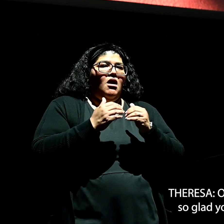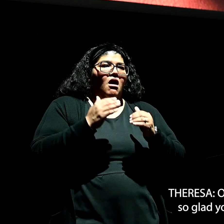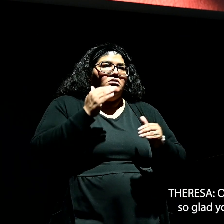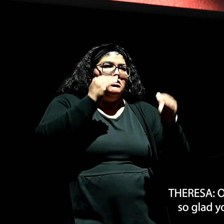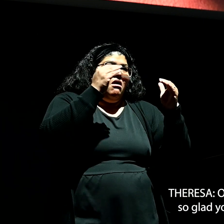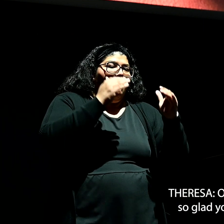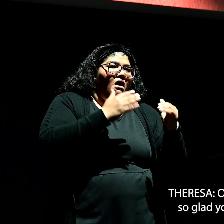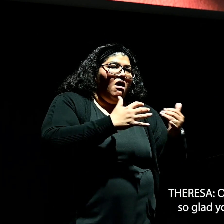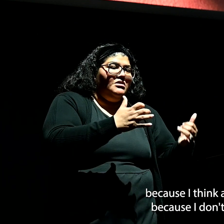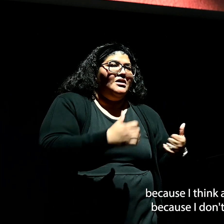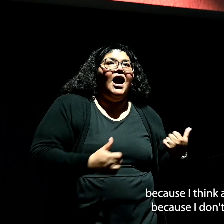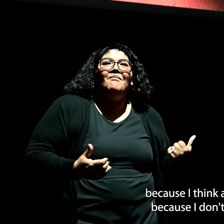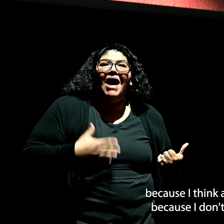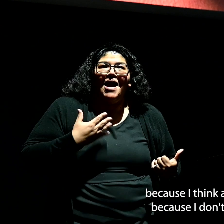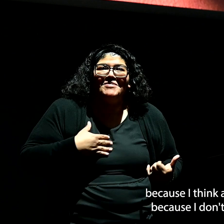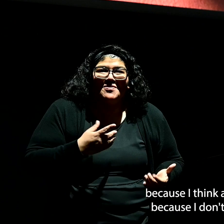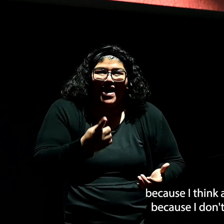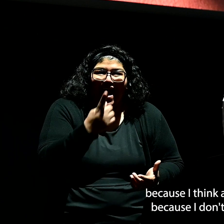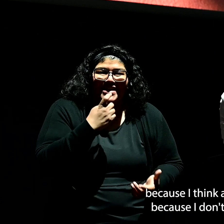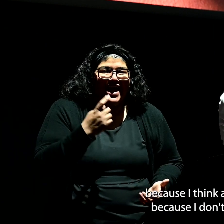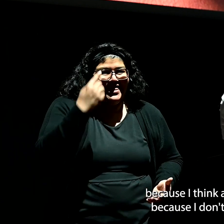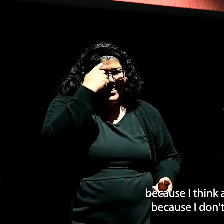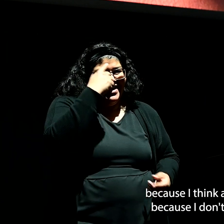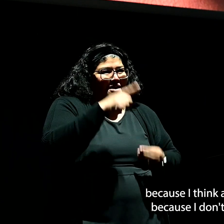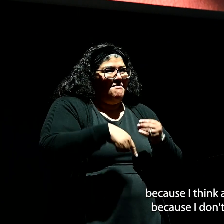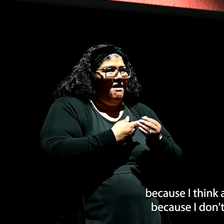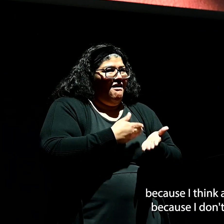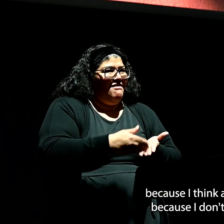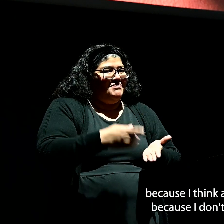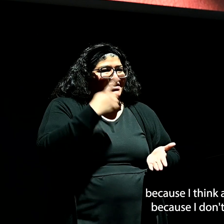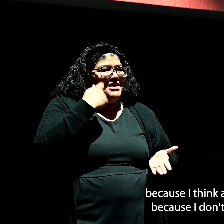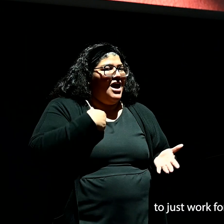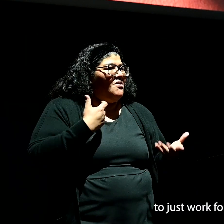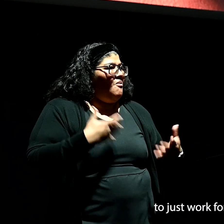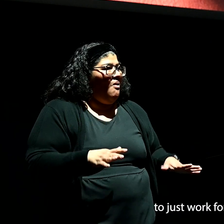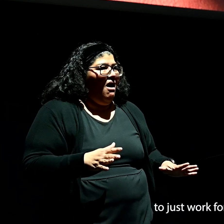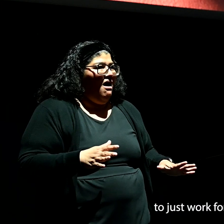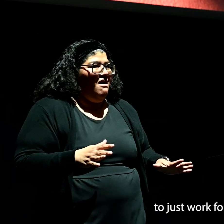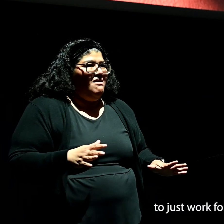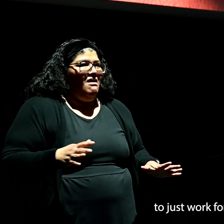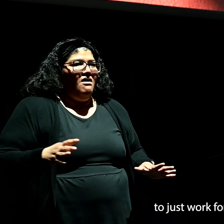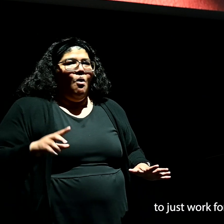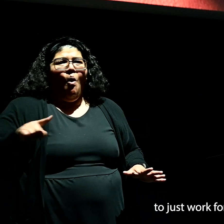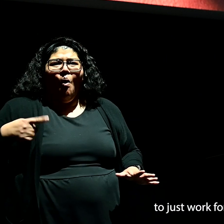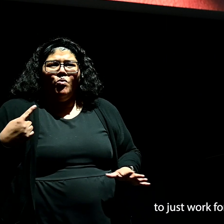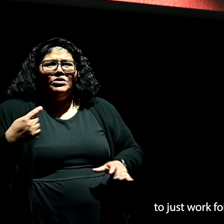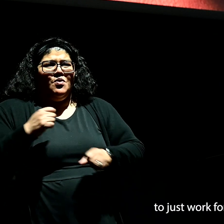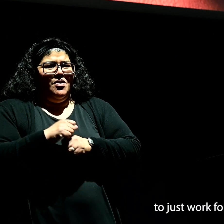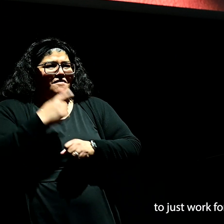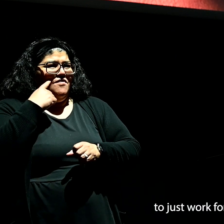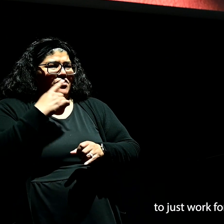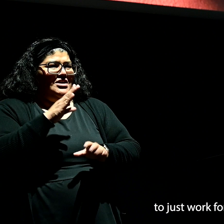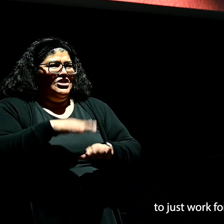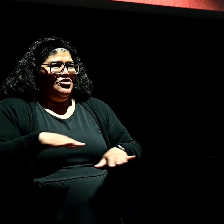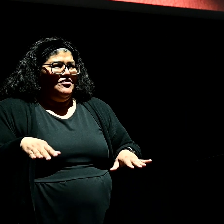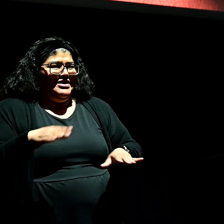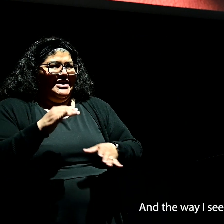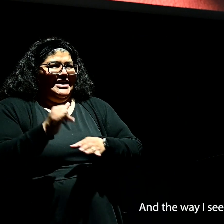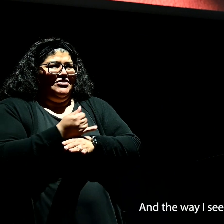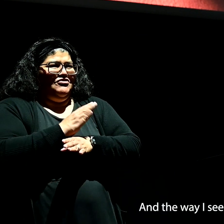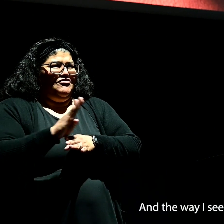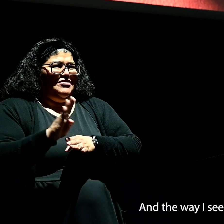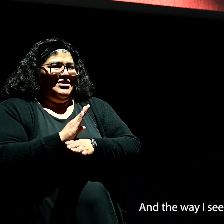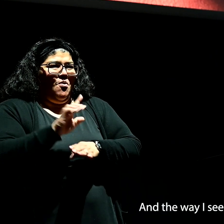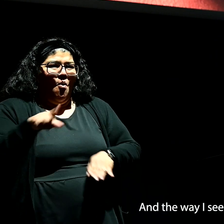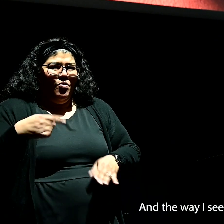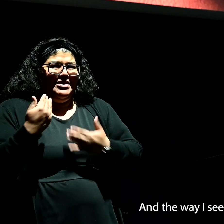my gosh, I'm so glad you asked that, because I think about that a lot now, because I don't want to be slotted to just work for the kids industry.